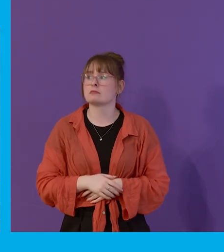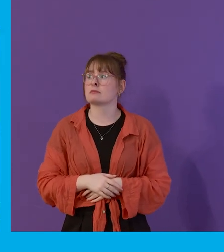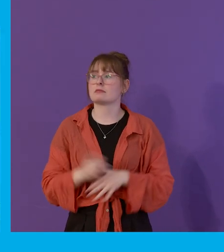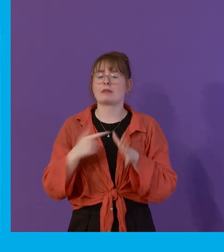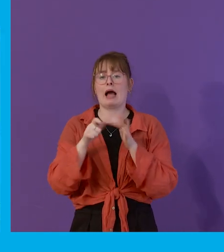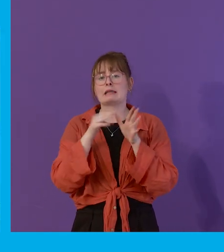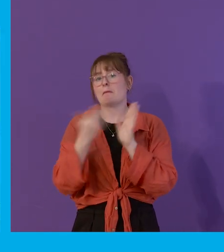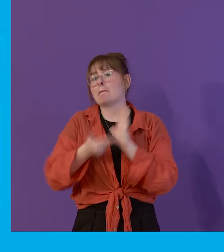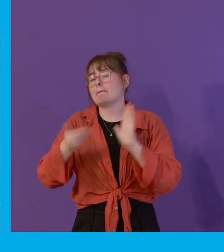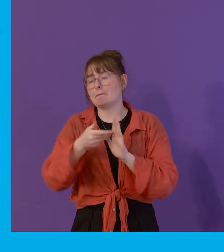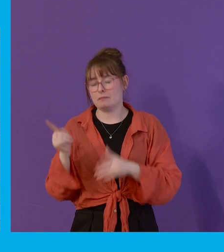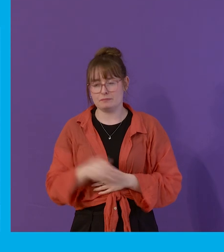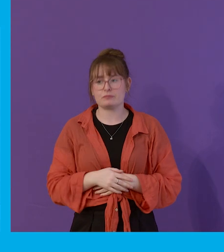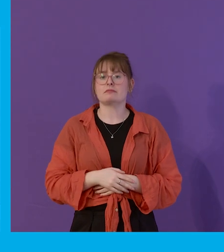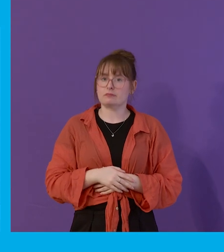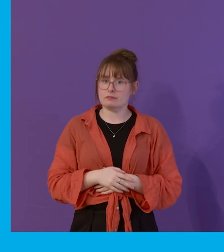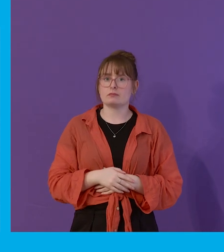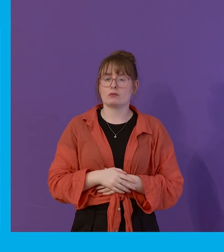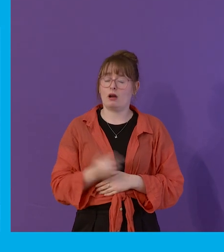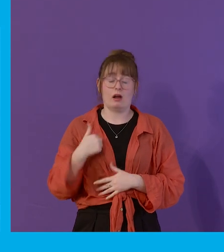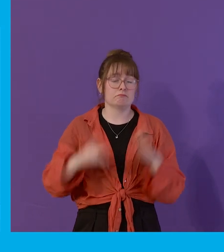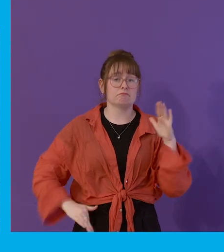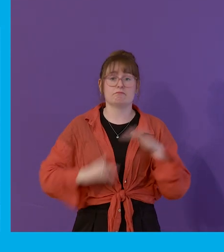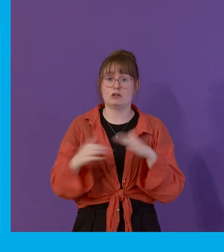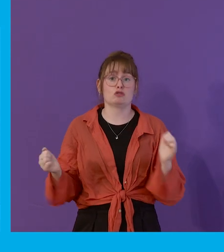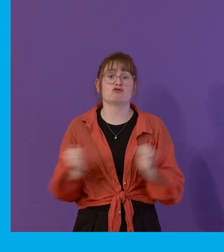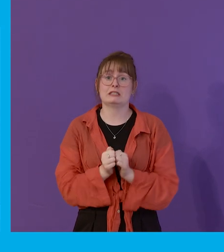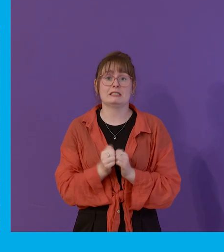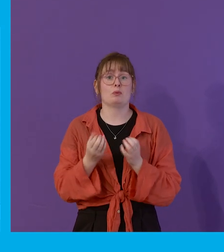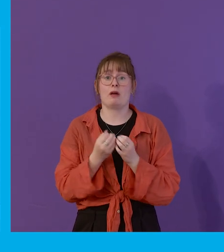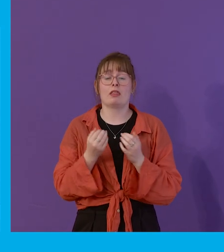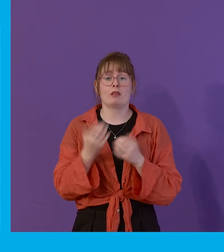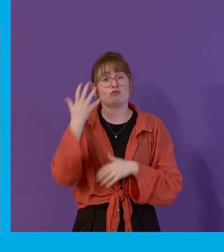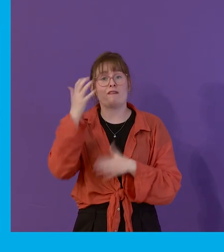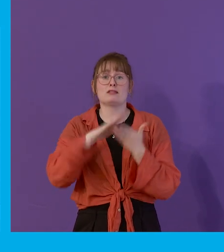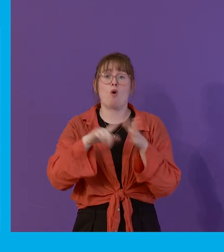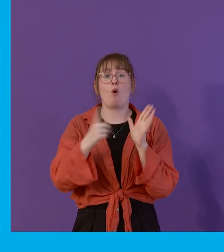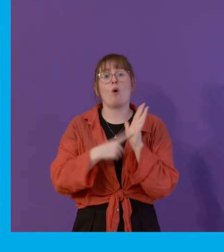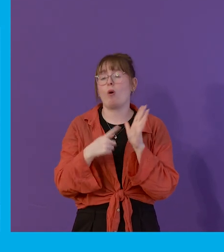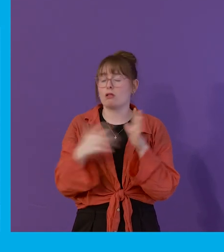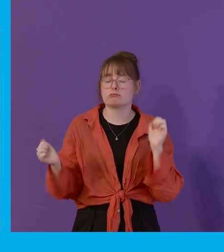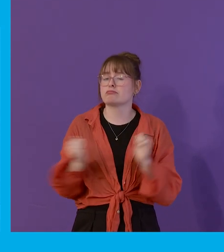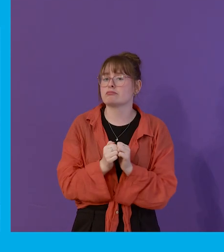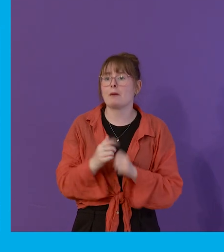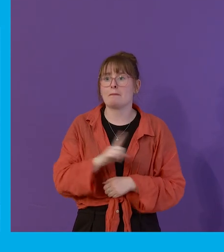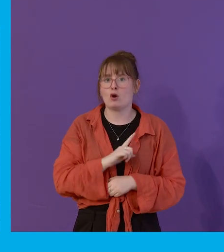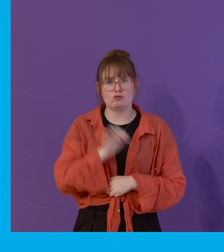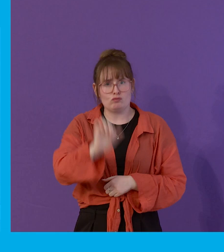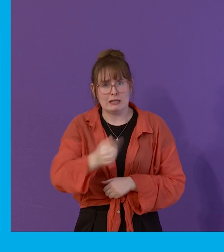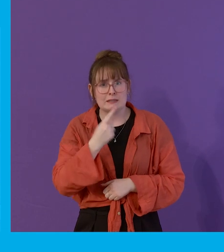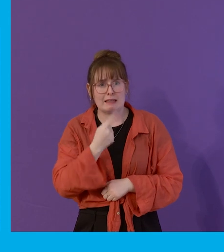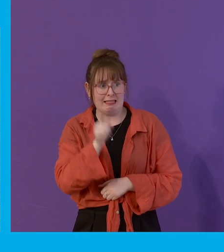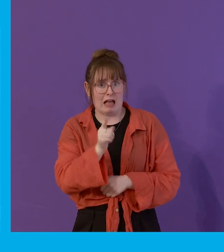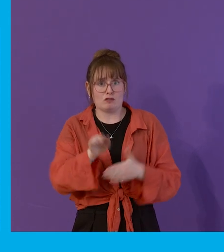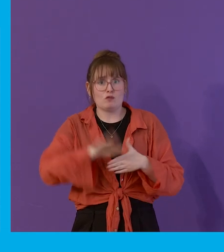Come on in, Adam. Sorry. Yeah, sure. So I 100% agree with Professor Hall, because I think that you rightly said it's the